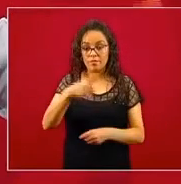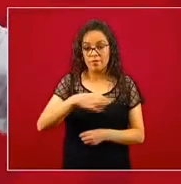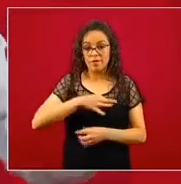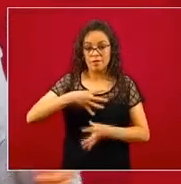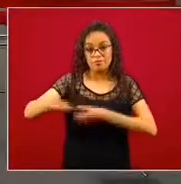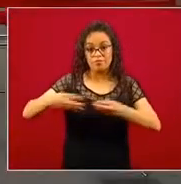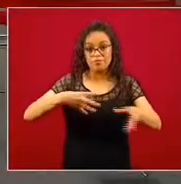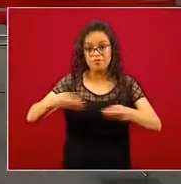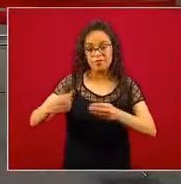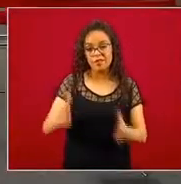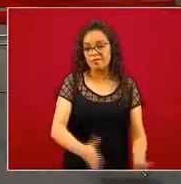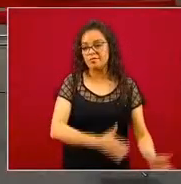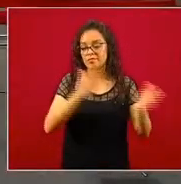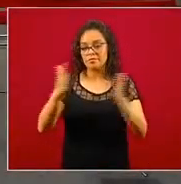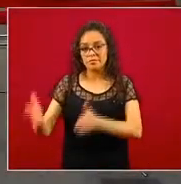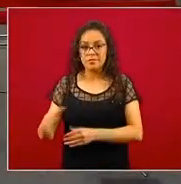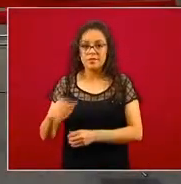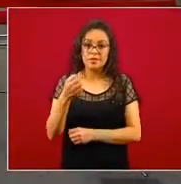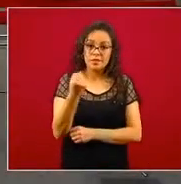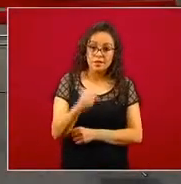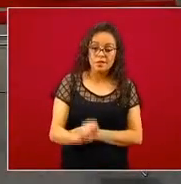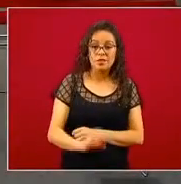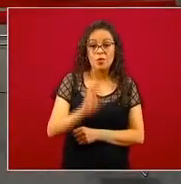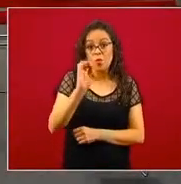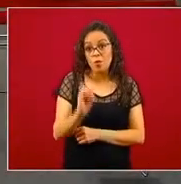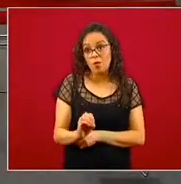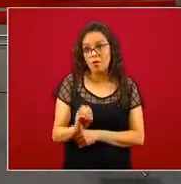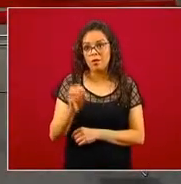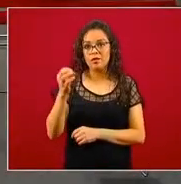September. Some cities like Mexico City,